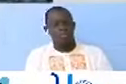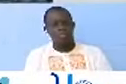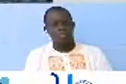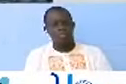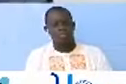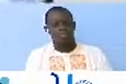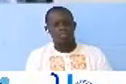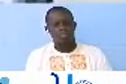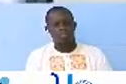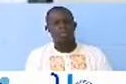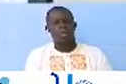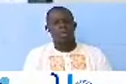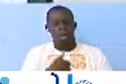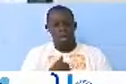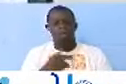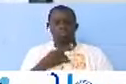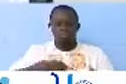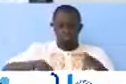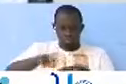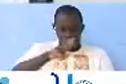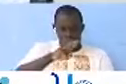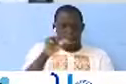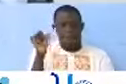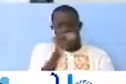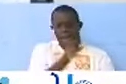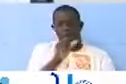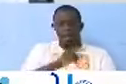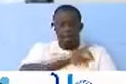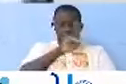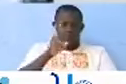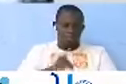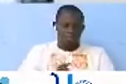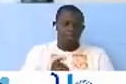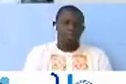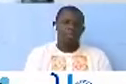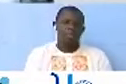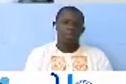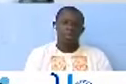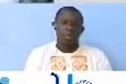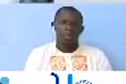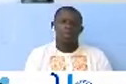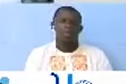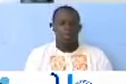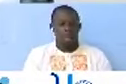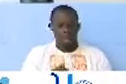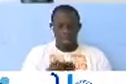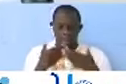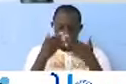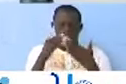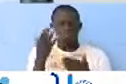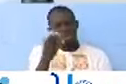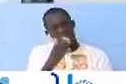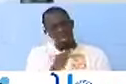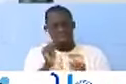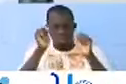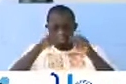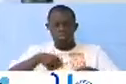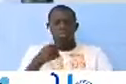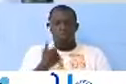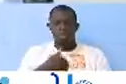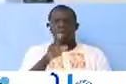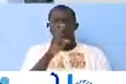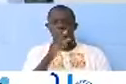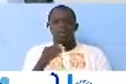I went through the back. I said to them, possibly the people coming